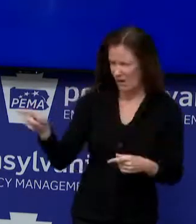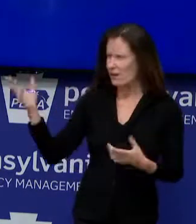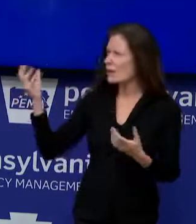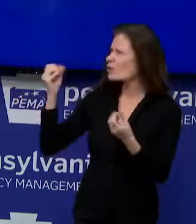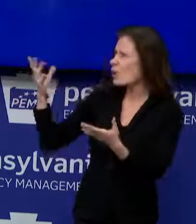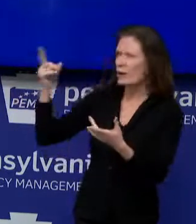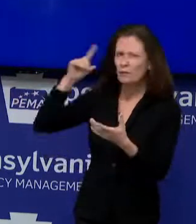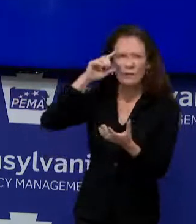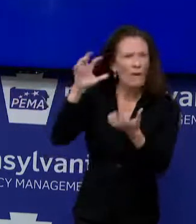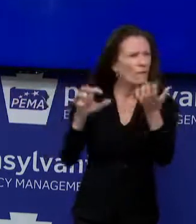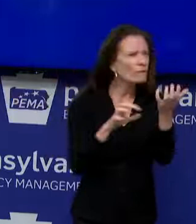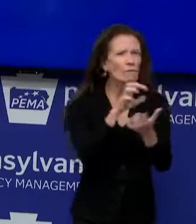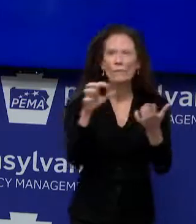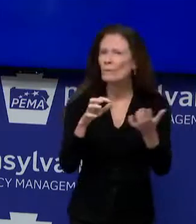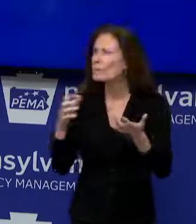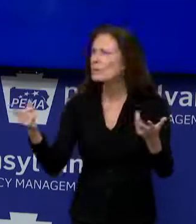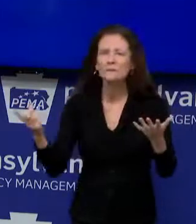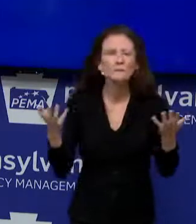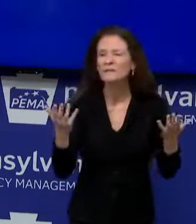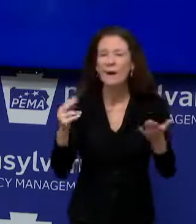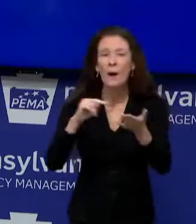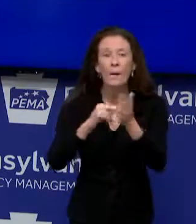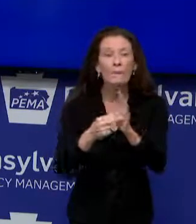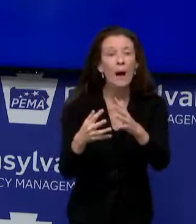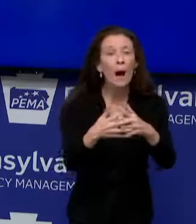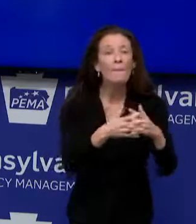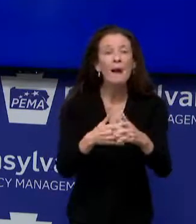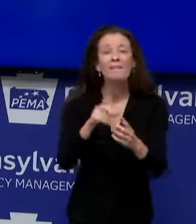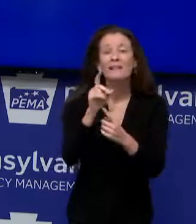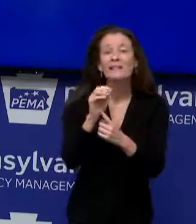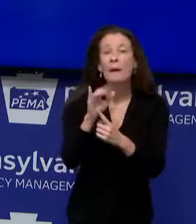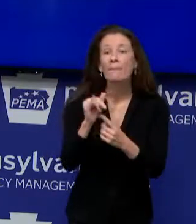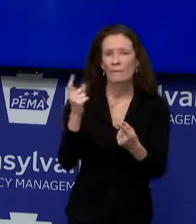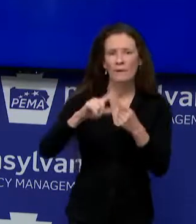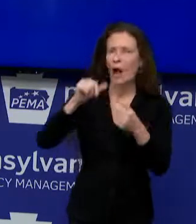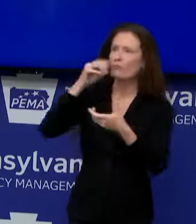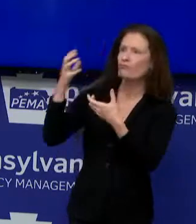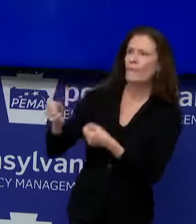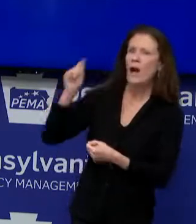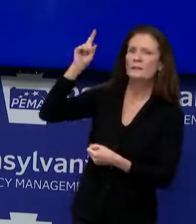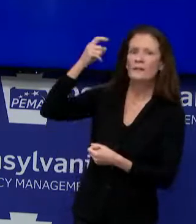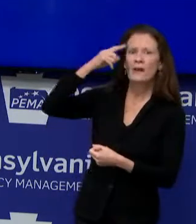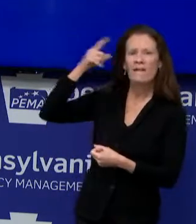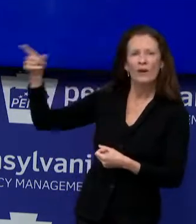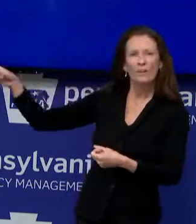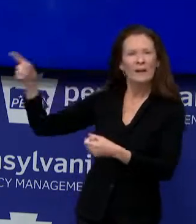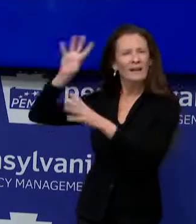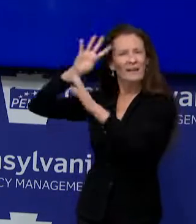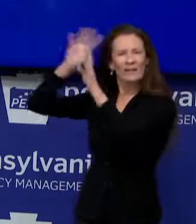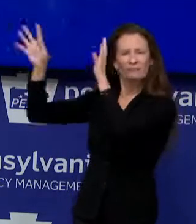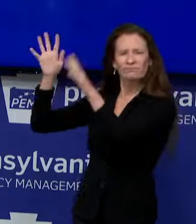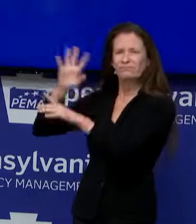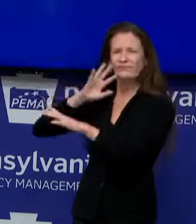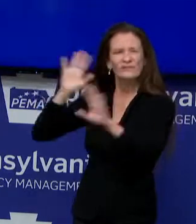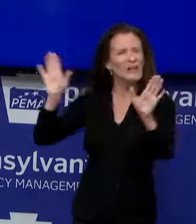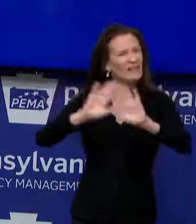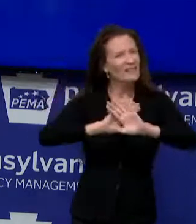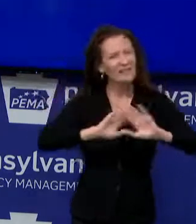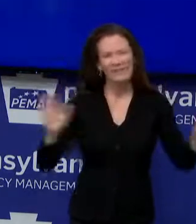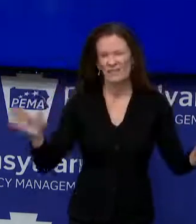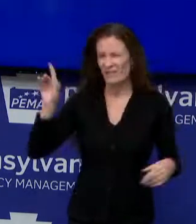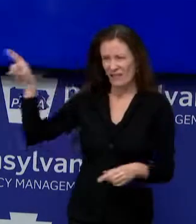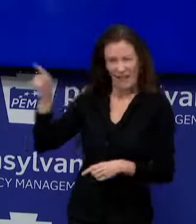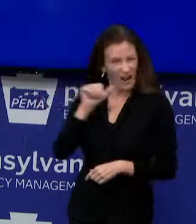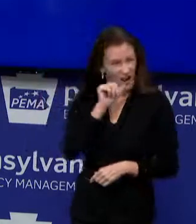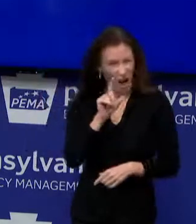in their government. The problem is these folks are not telling the truth, because it's a fact.